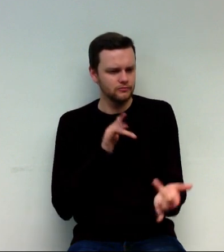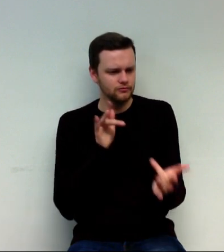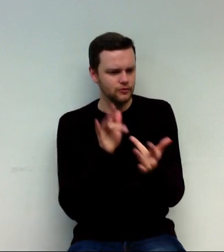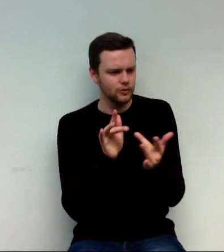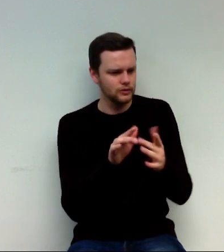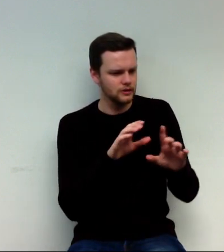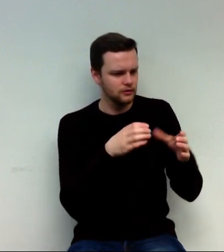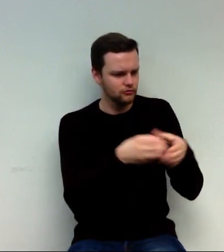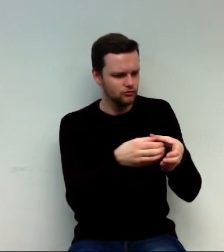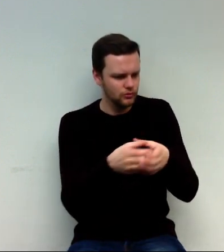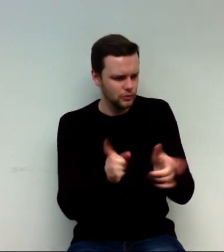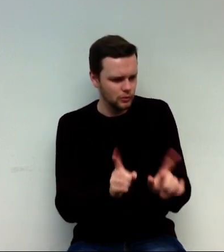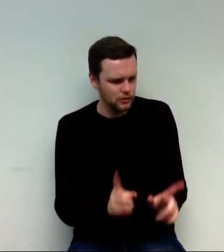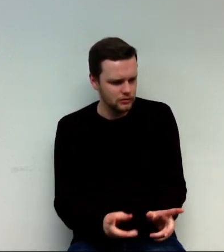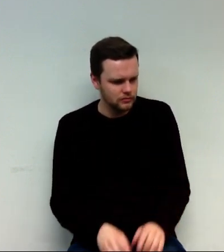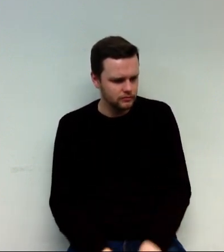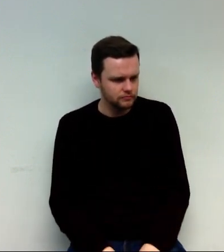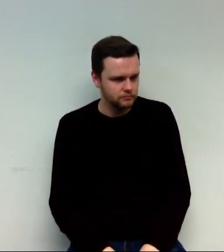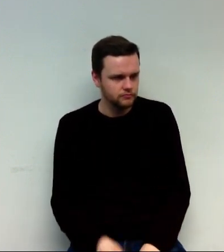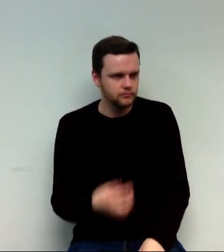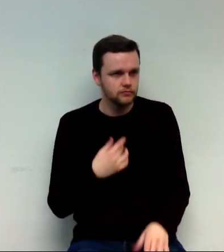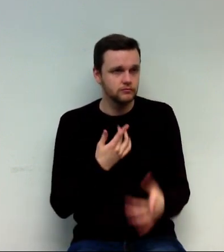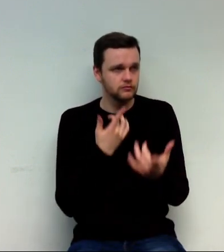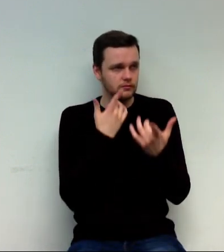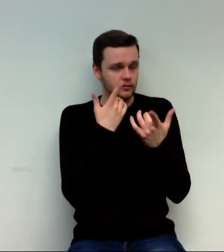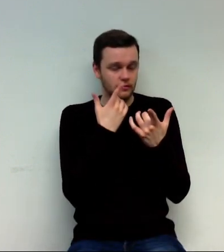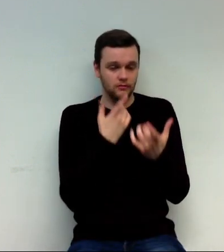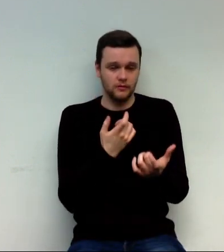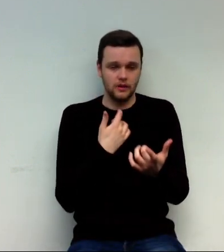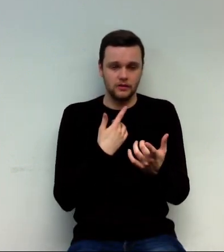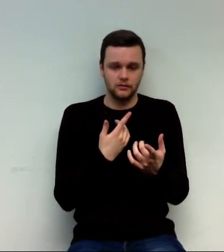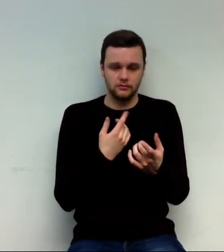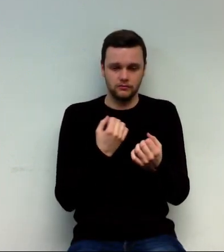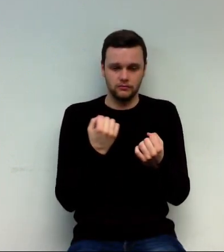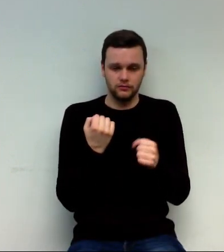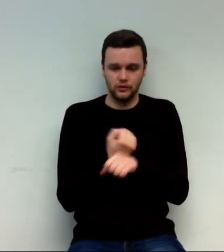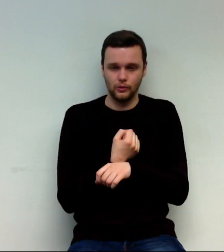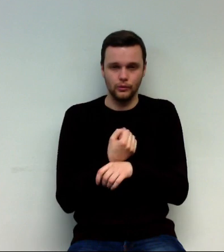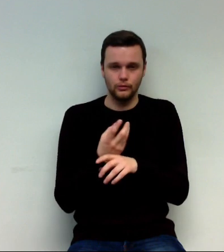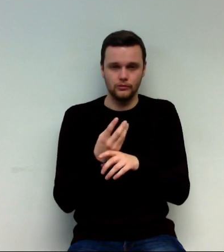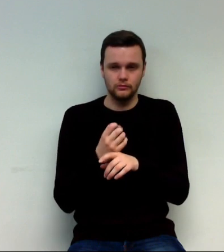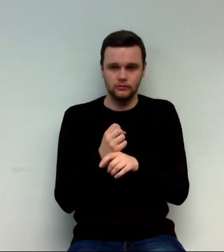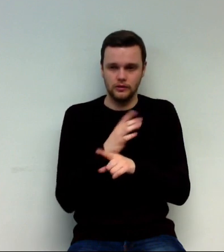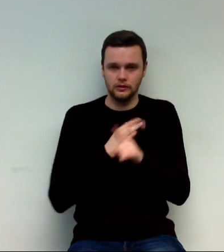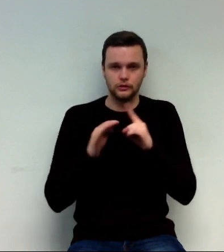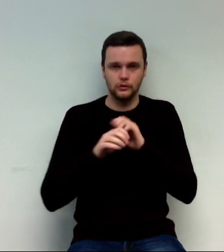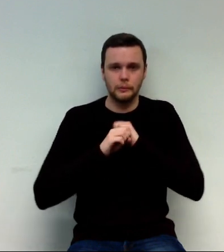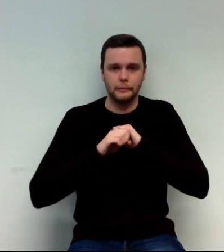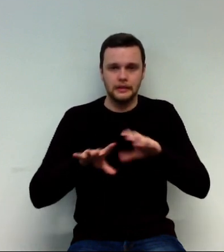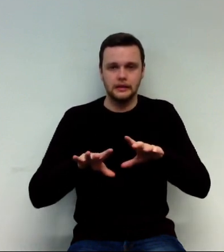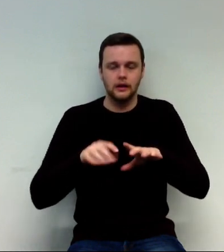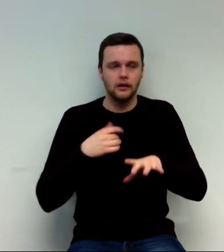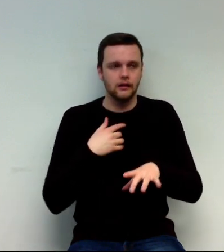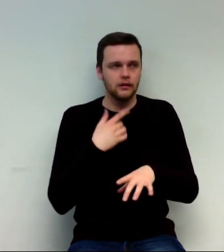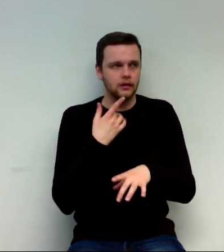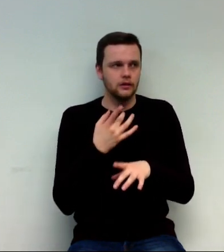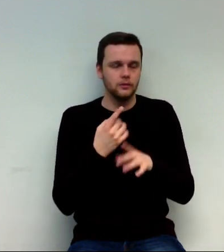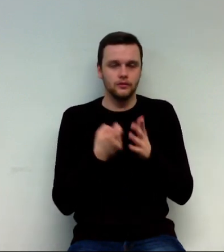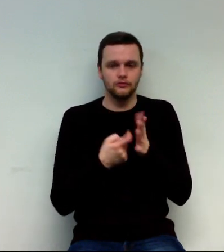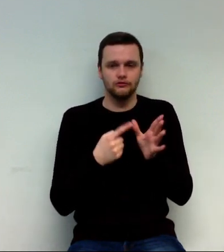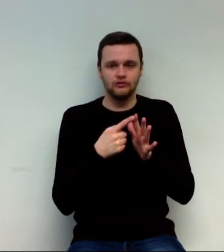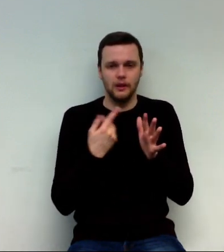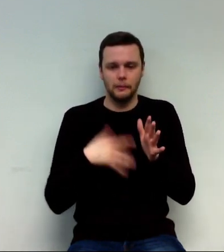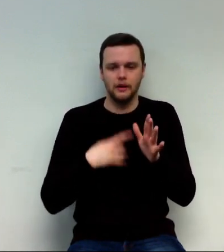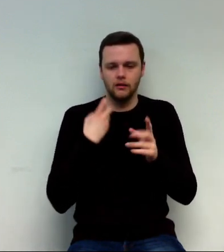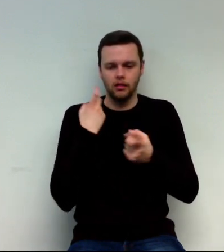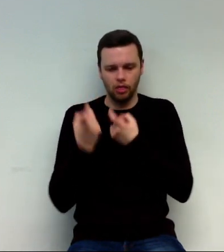groups? You can do you can have a search on social media. I know that Ray has spent many an hour on Facebook